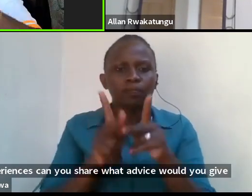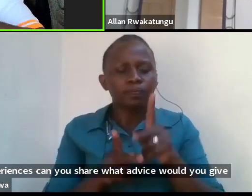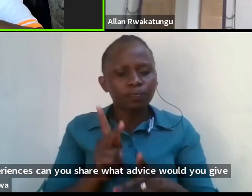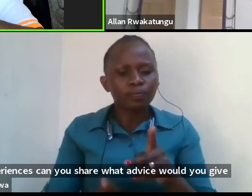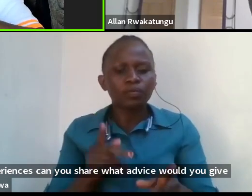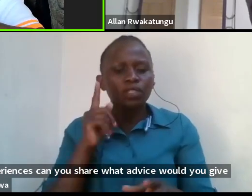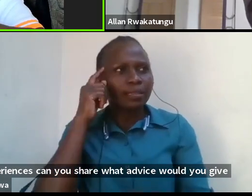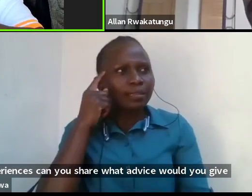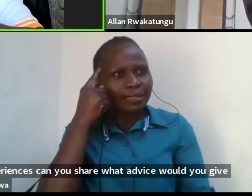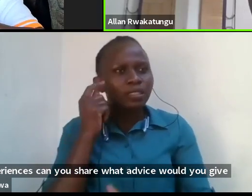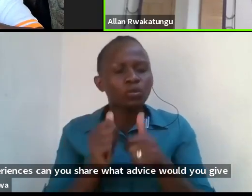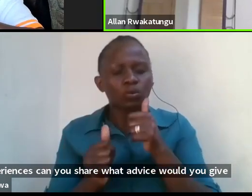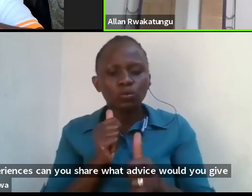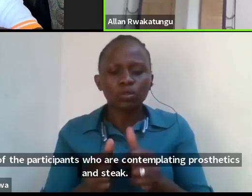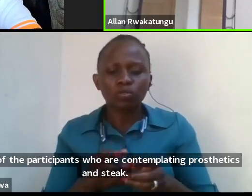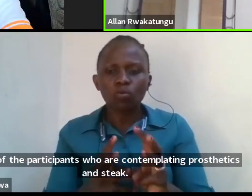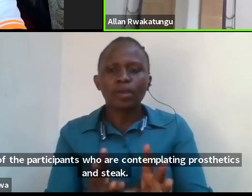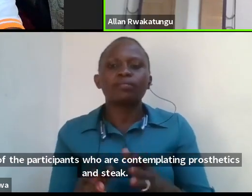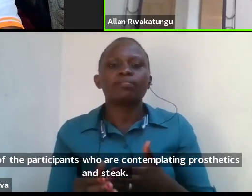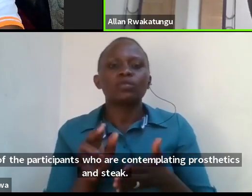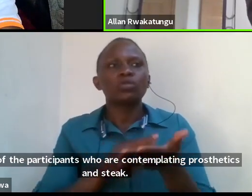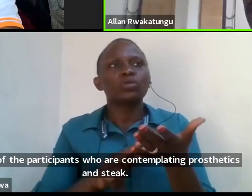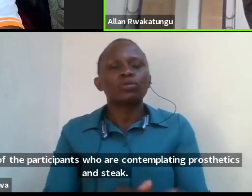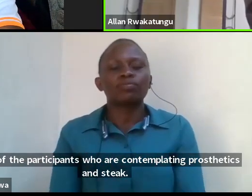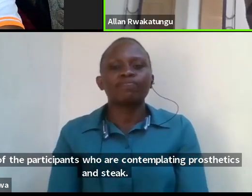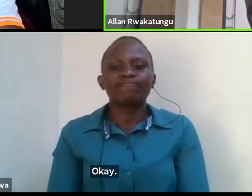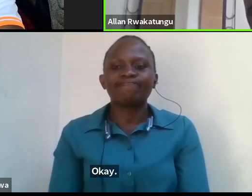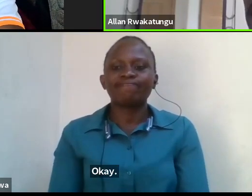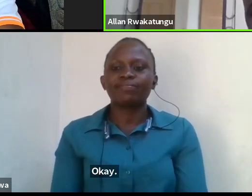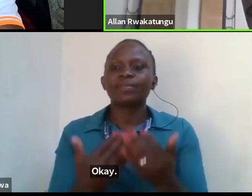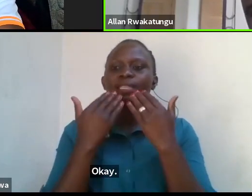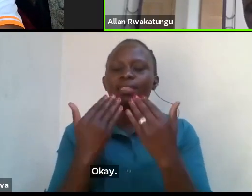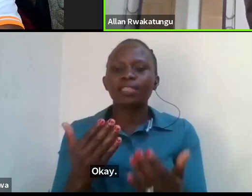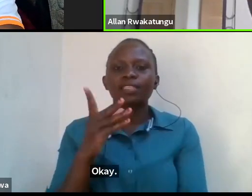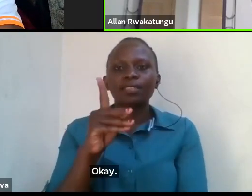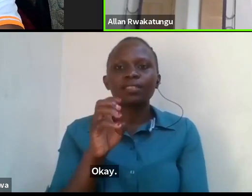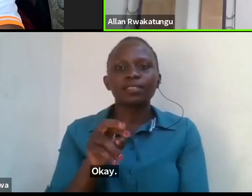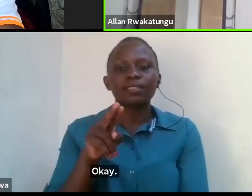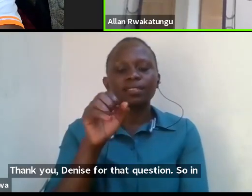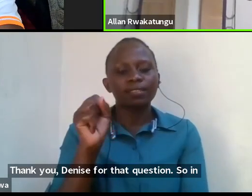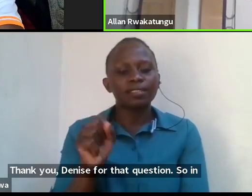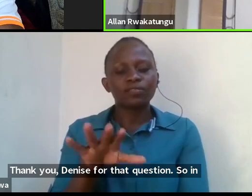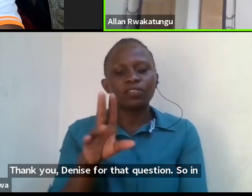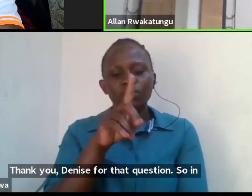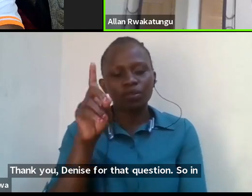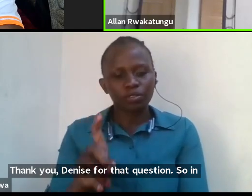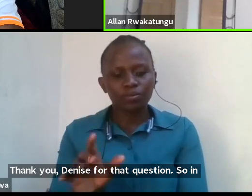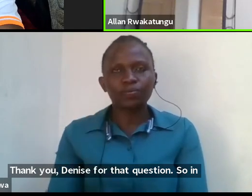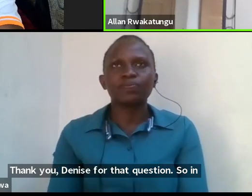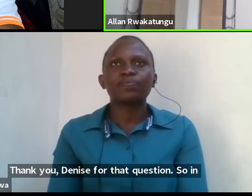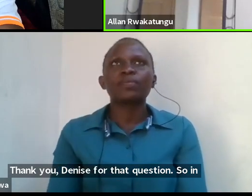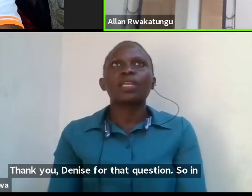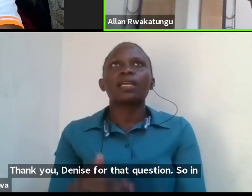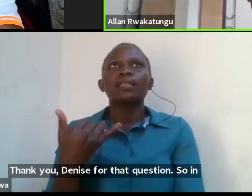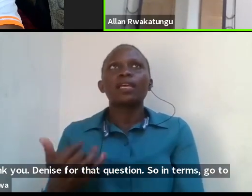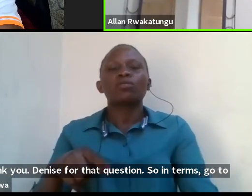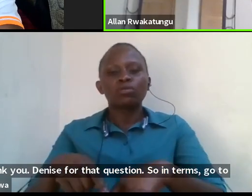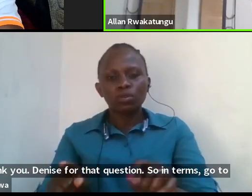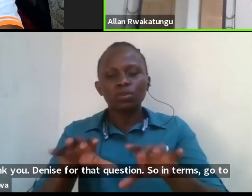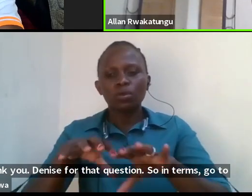take? Okay. Thank you, Dennis, for that question. So in terms, go-to-market strategy is very,